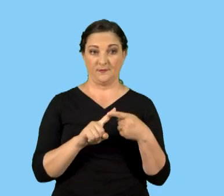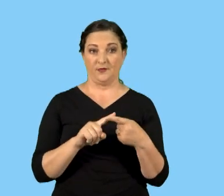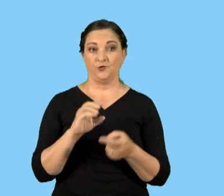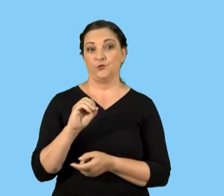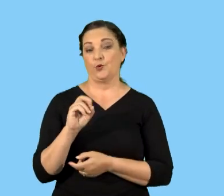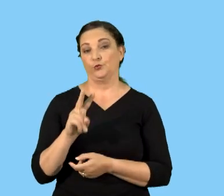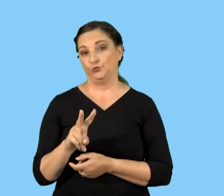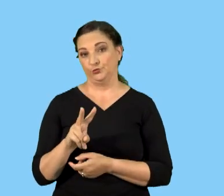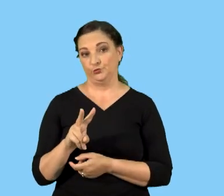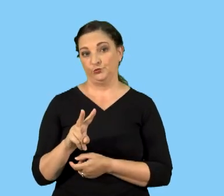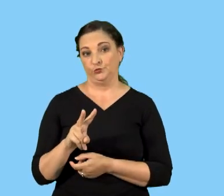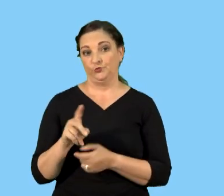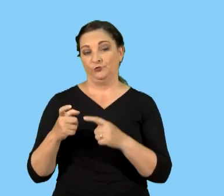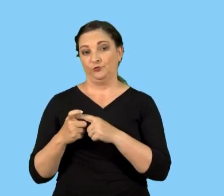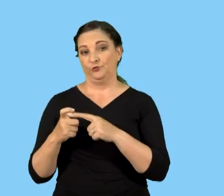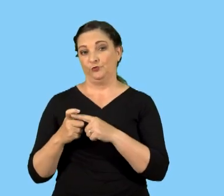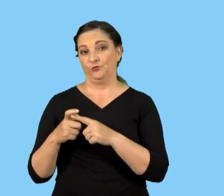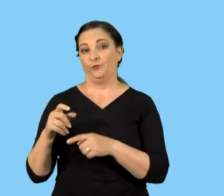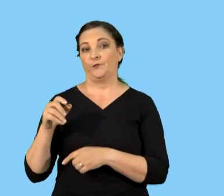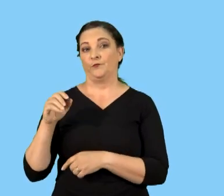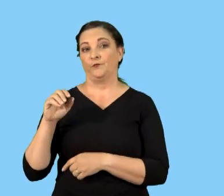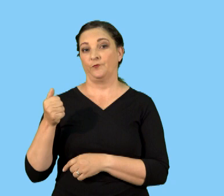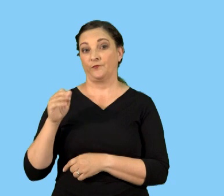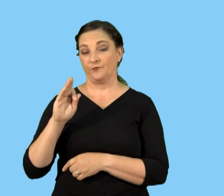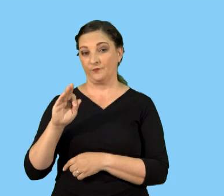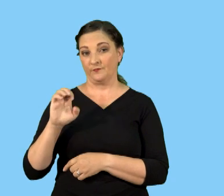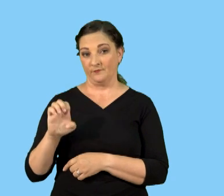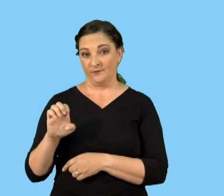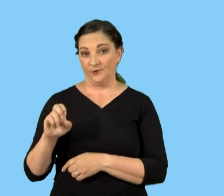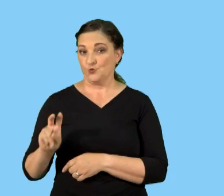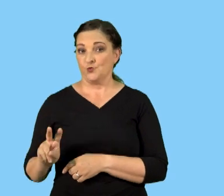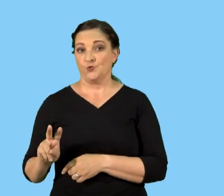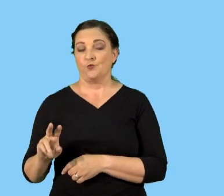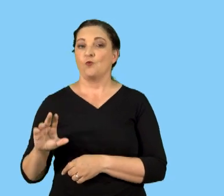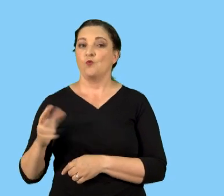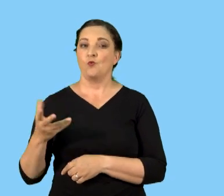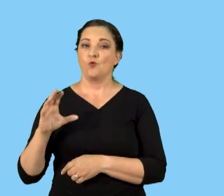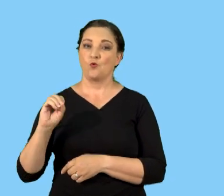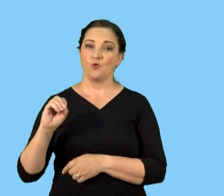Fe plus O2 reacting to form